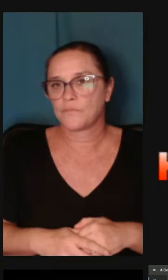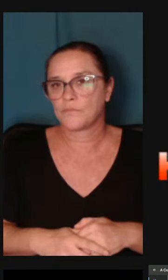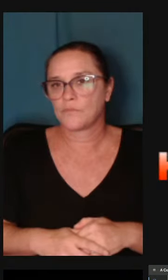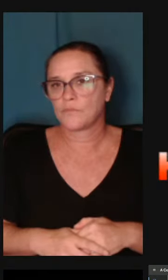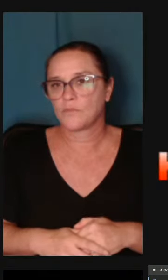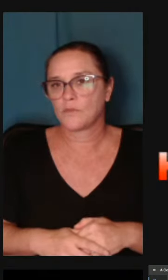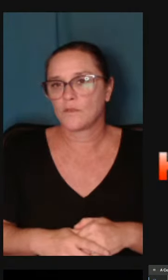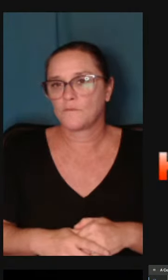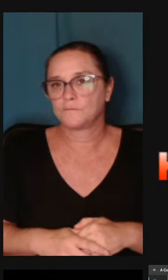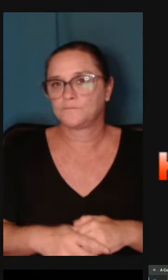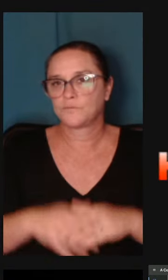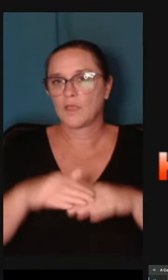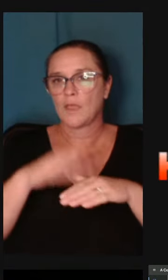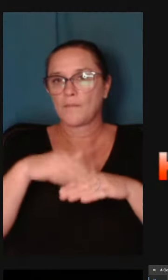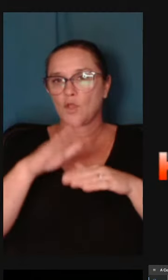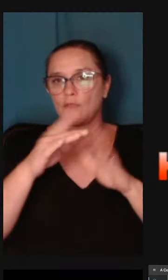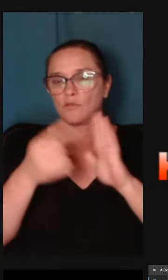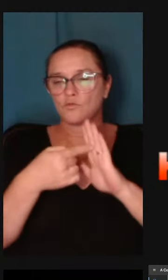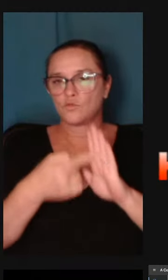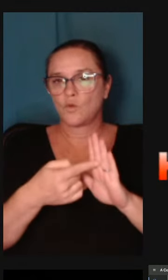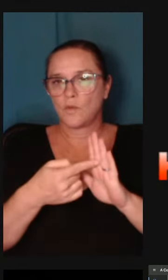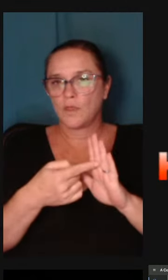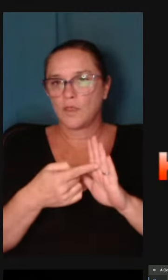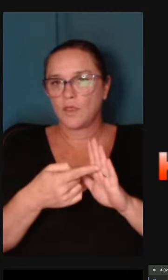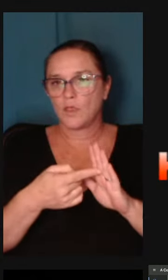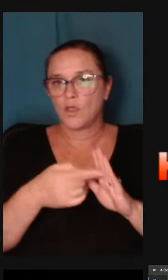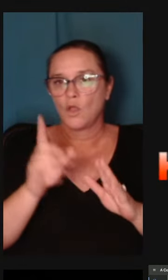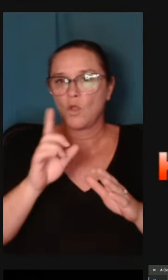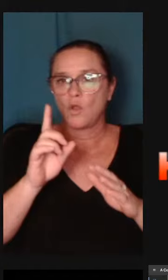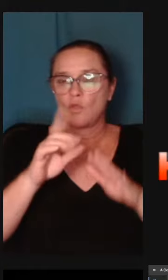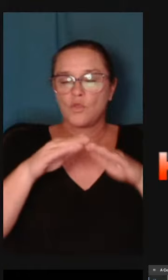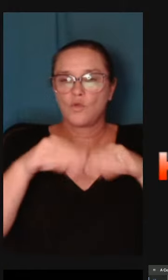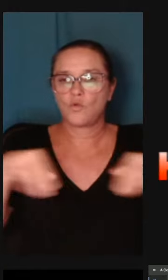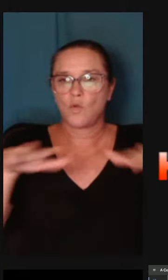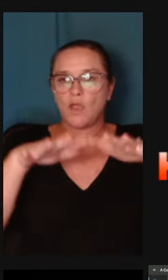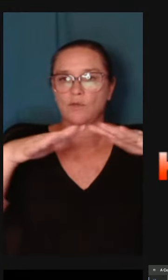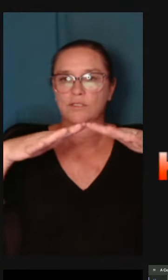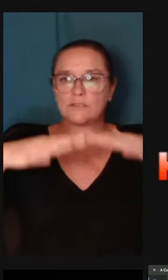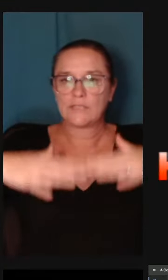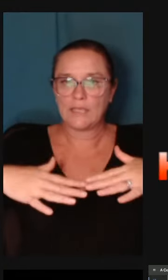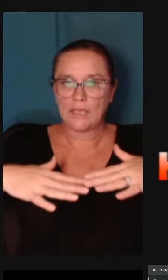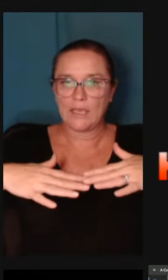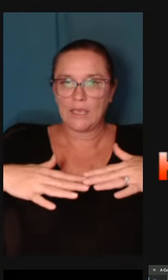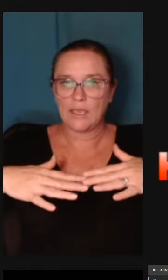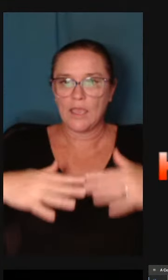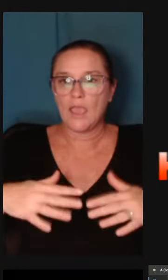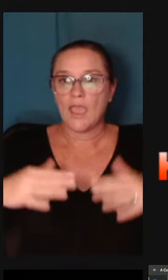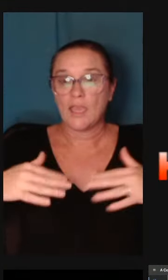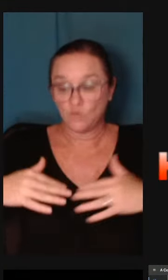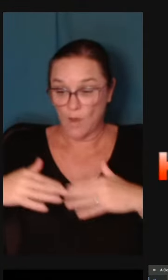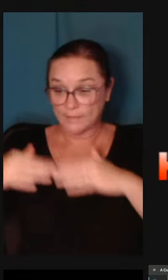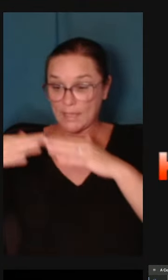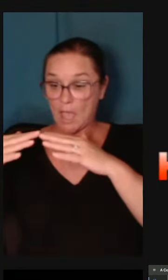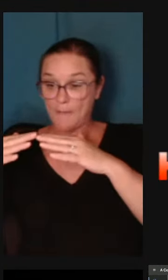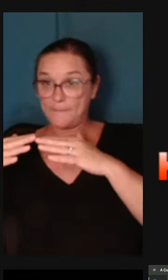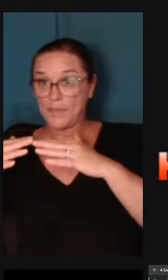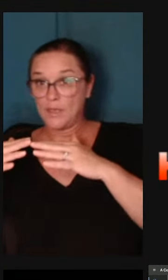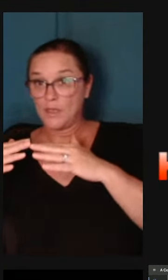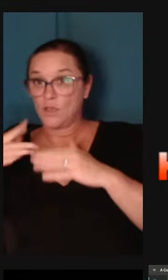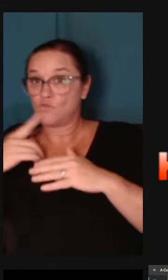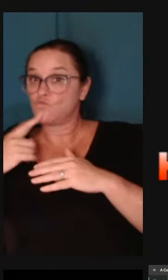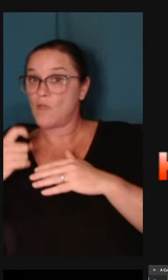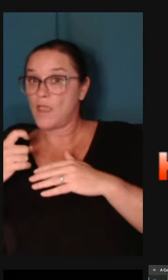in this upper panel, they're showing where the ground is sinking in blue and where it's rising up in red. And this is just from